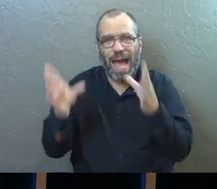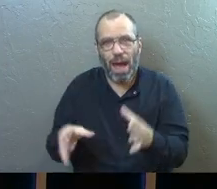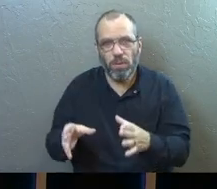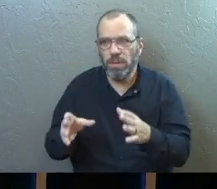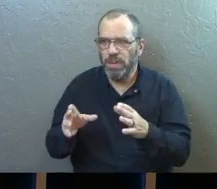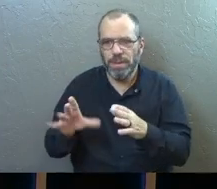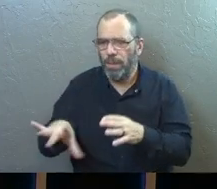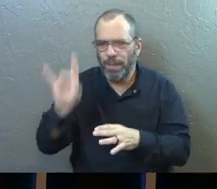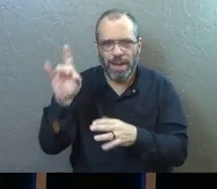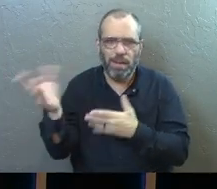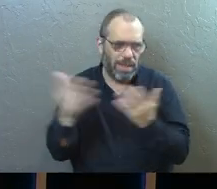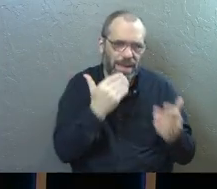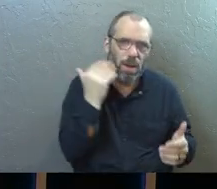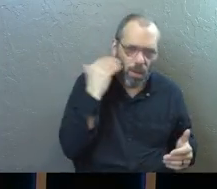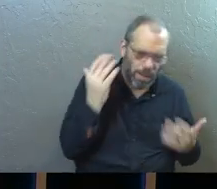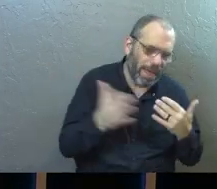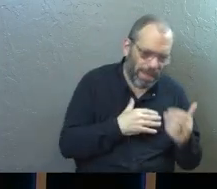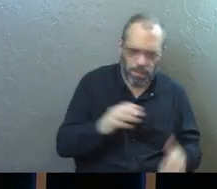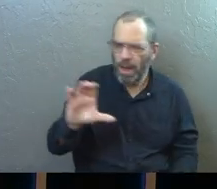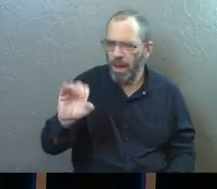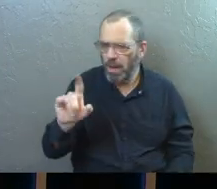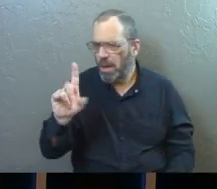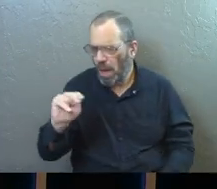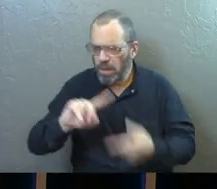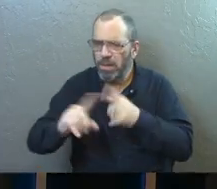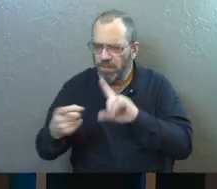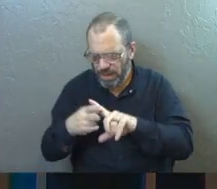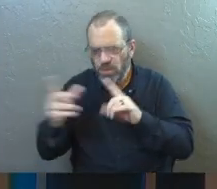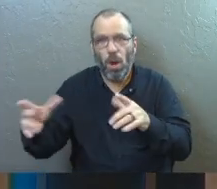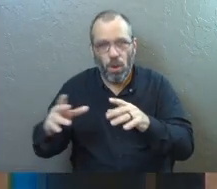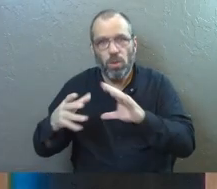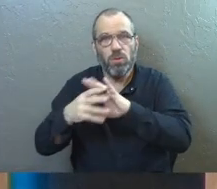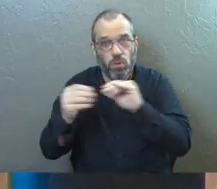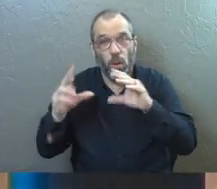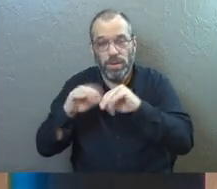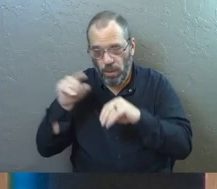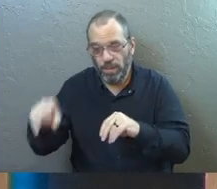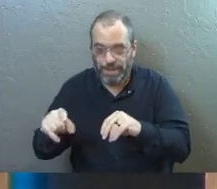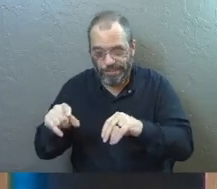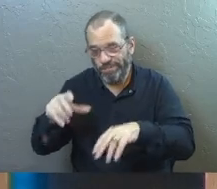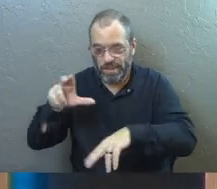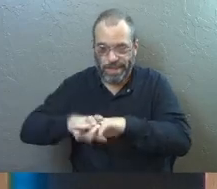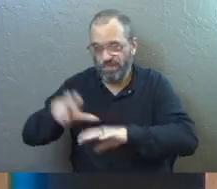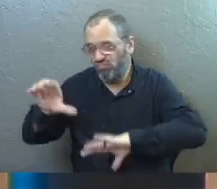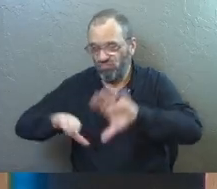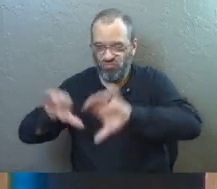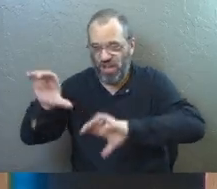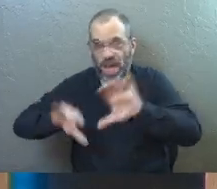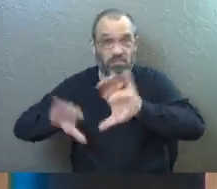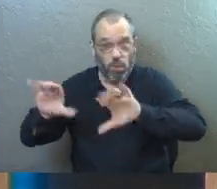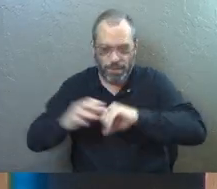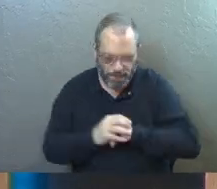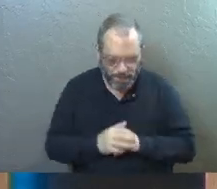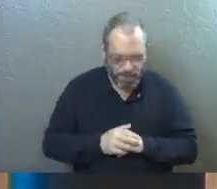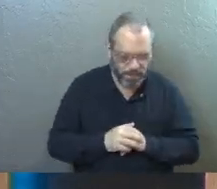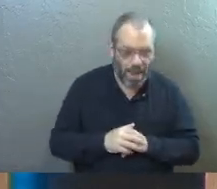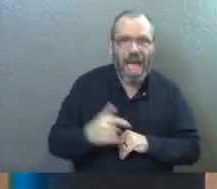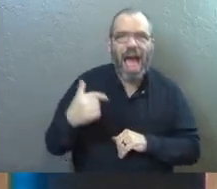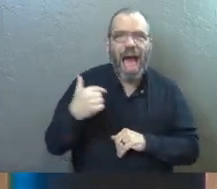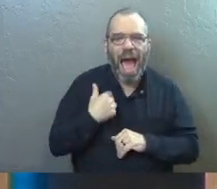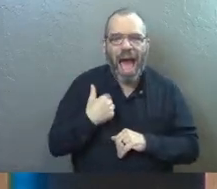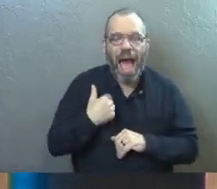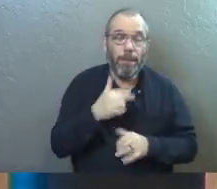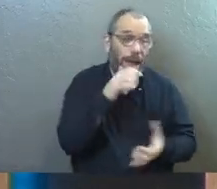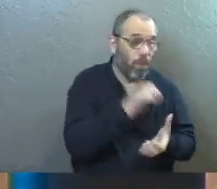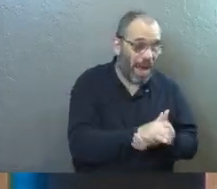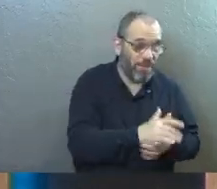and to pick something up to take back home. Well, Colin and another friend were there, and so we're standing on Reed's back porch, and we just got to chatting, you know, just having a conversation. And I had a